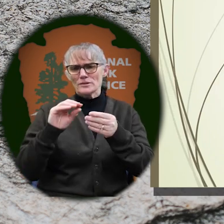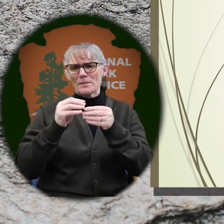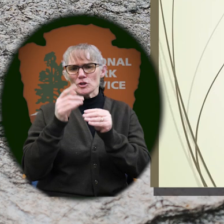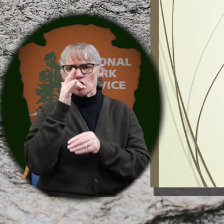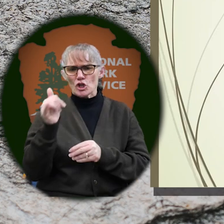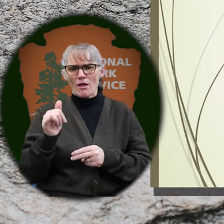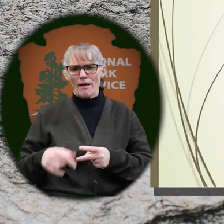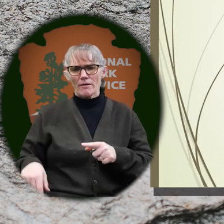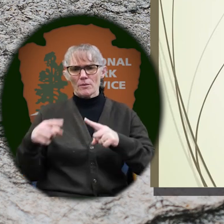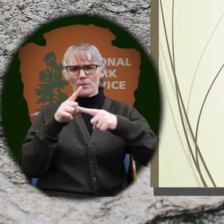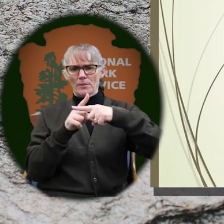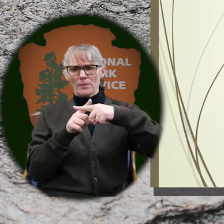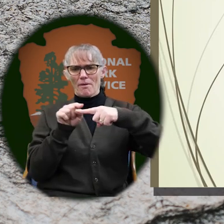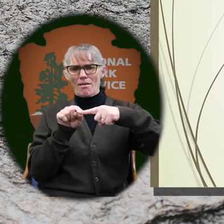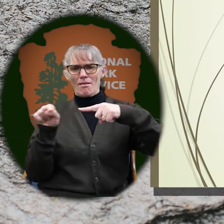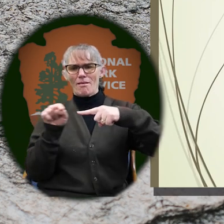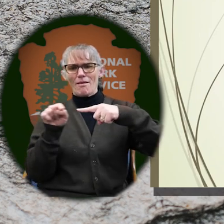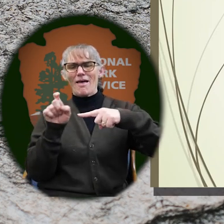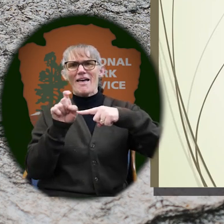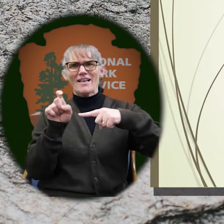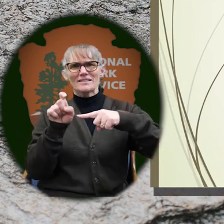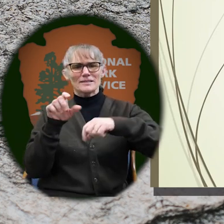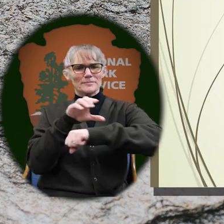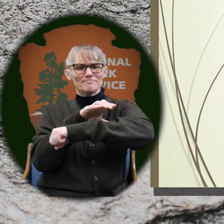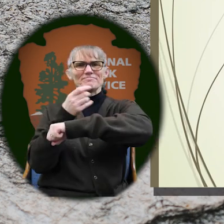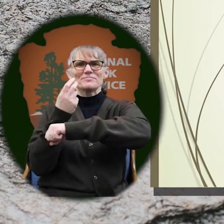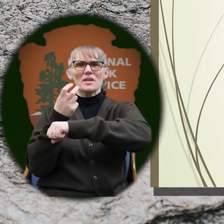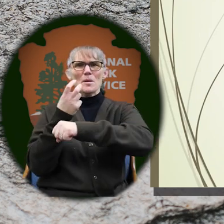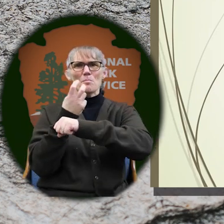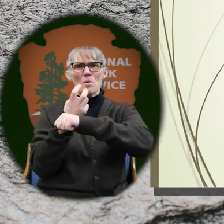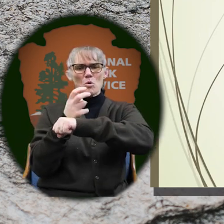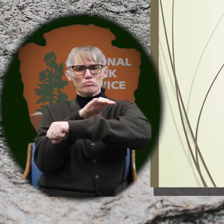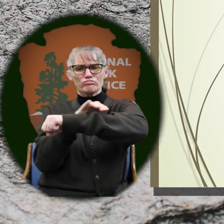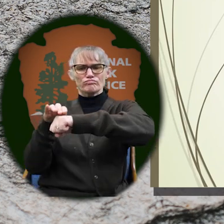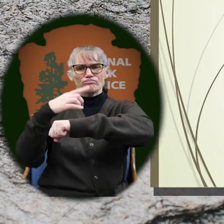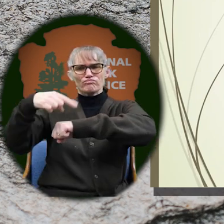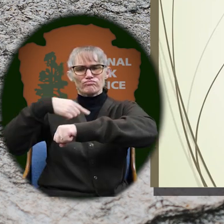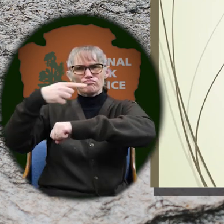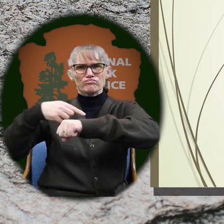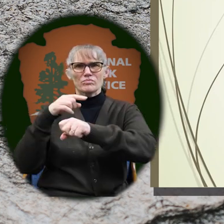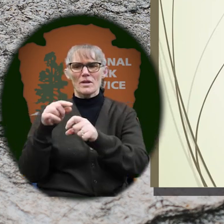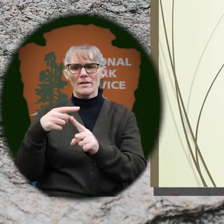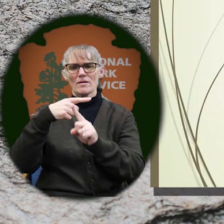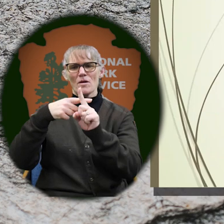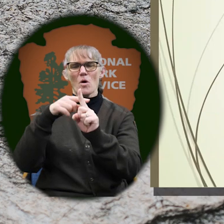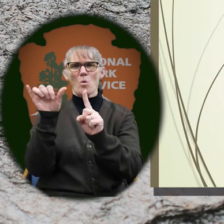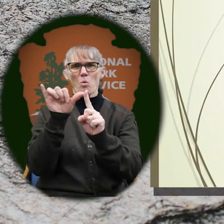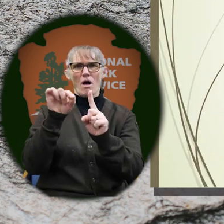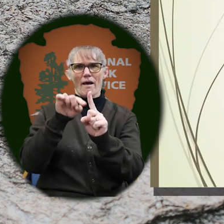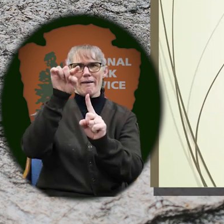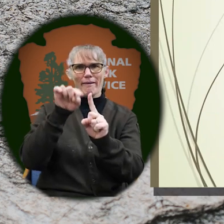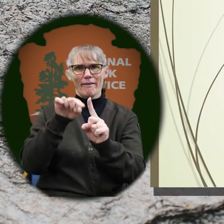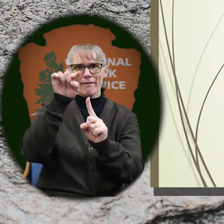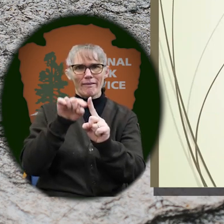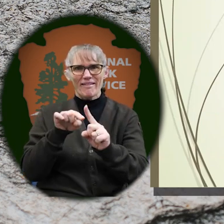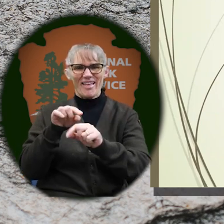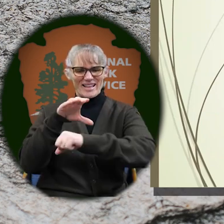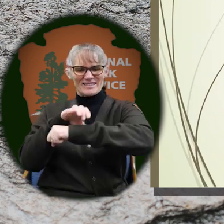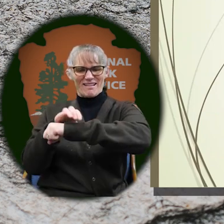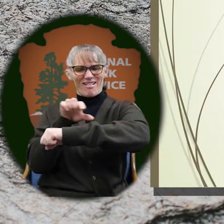So along the x-axis is the natural log for the circumference, and along the y-axis is the natural log for the